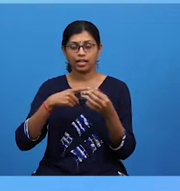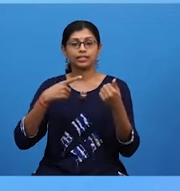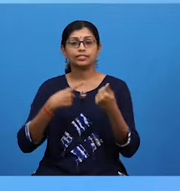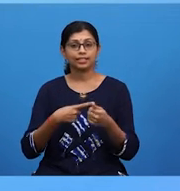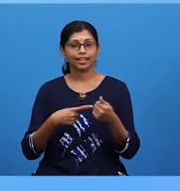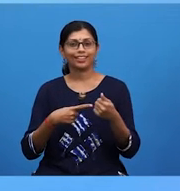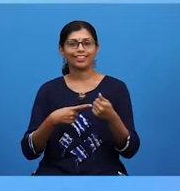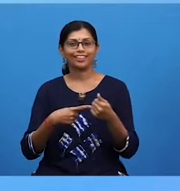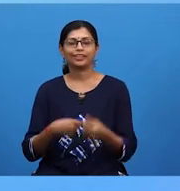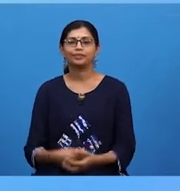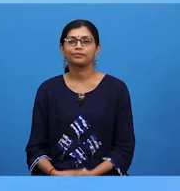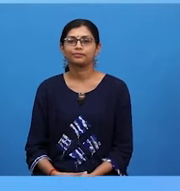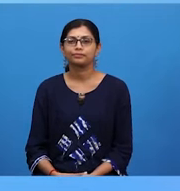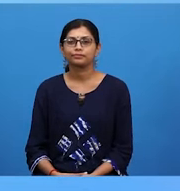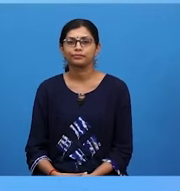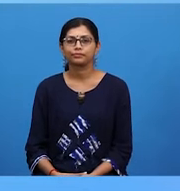8, 9, 10.